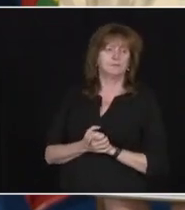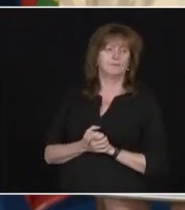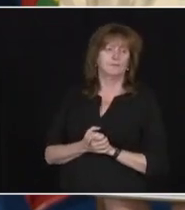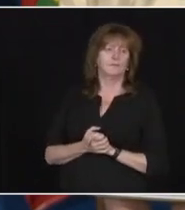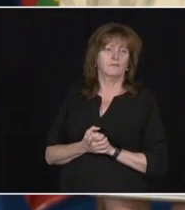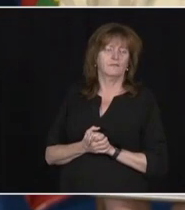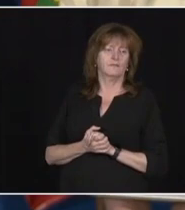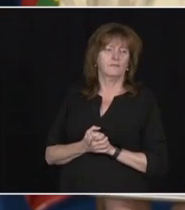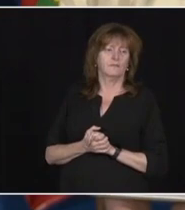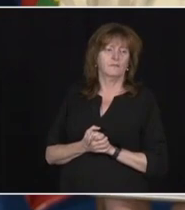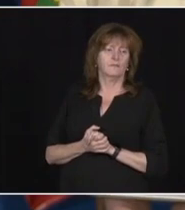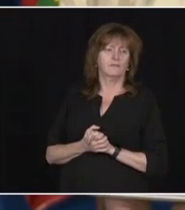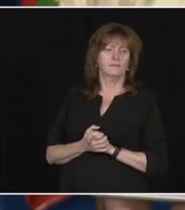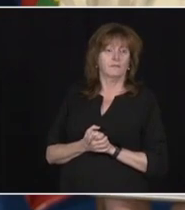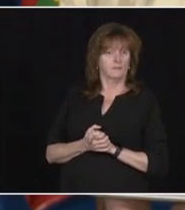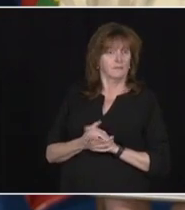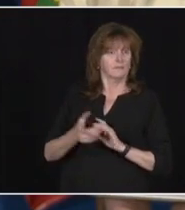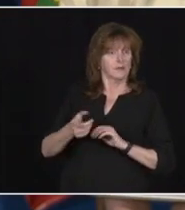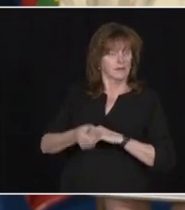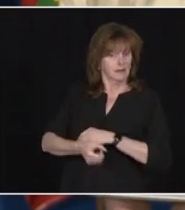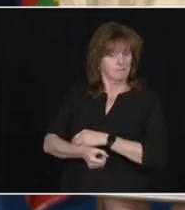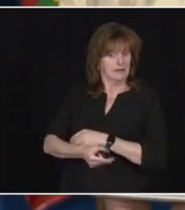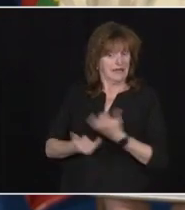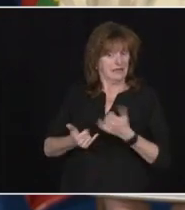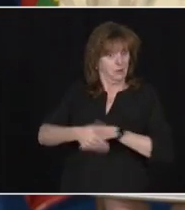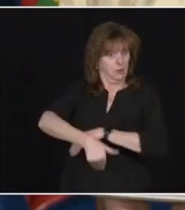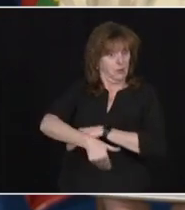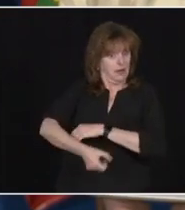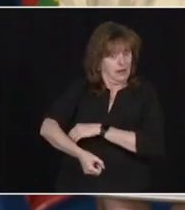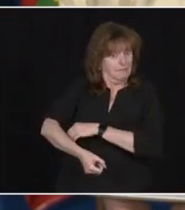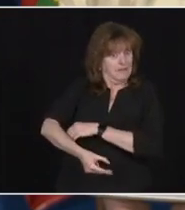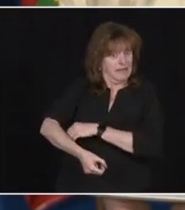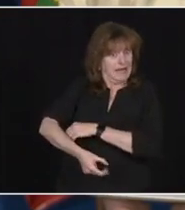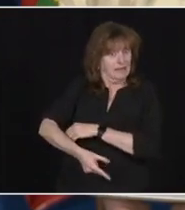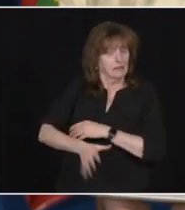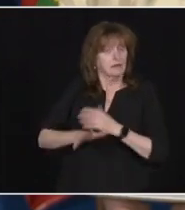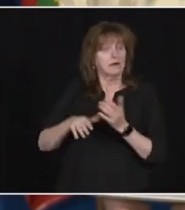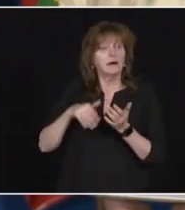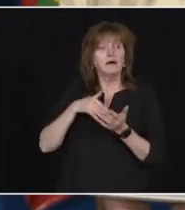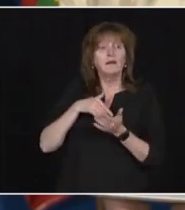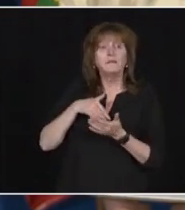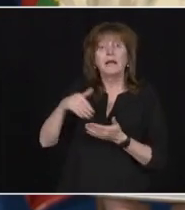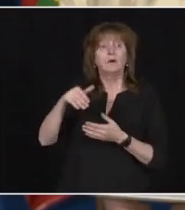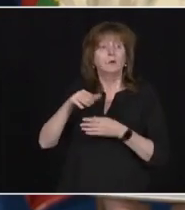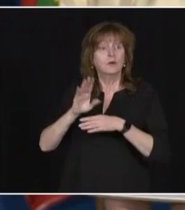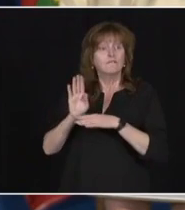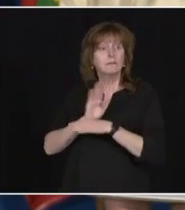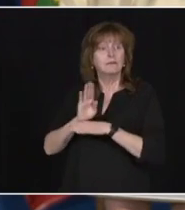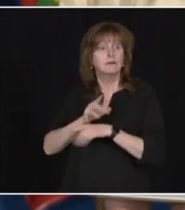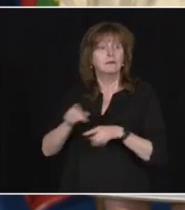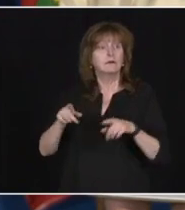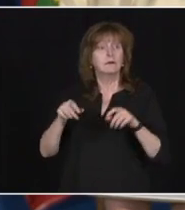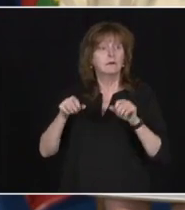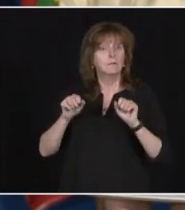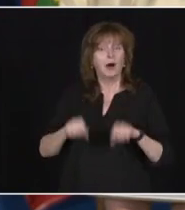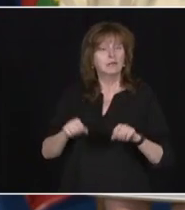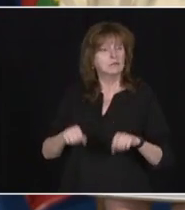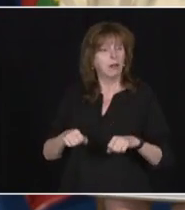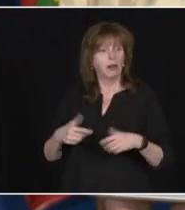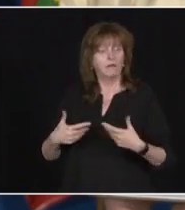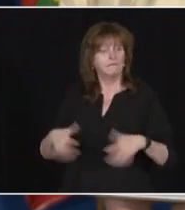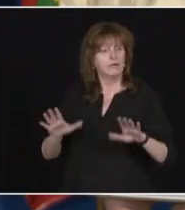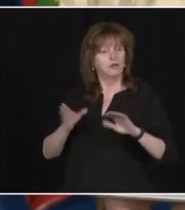midnight tonight, thousands of commercial tenants are in danger of being evicted if they weren't able to make their May